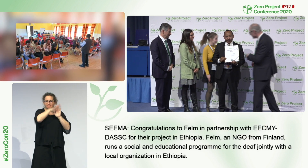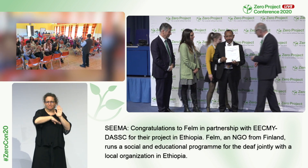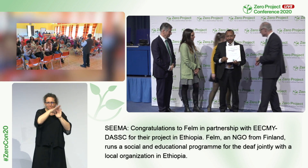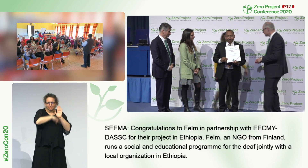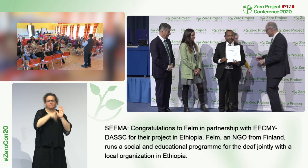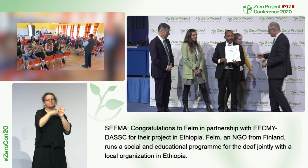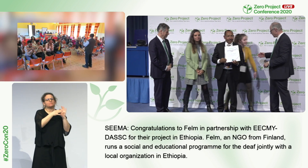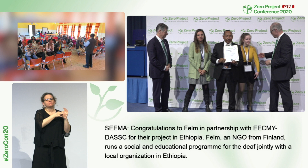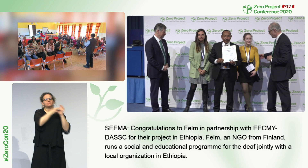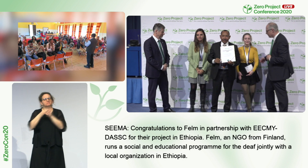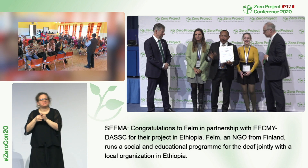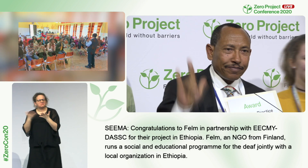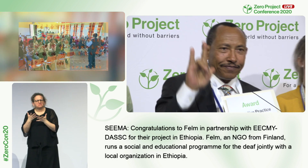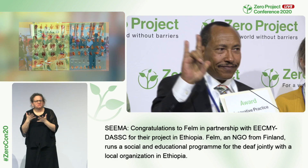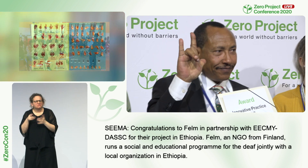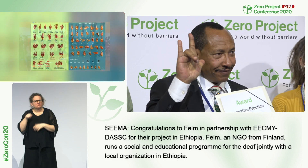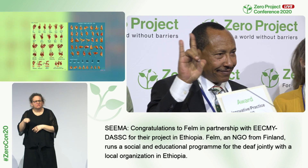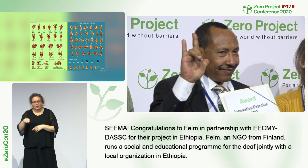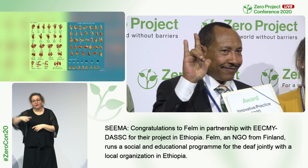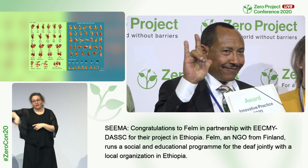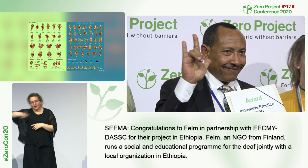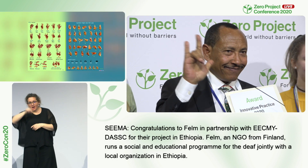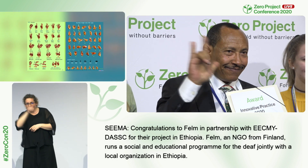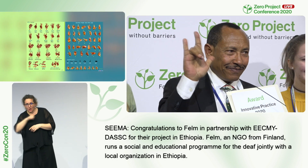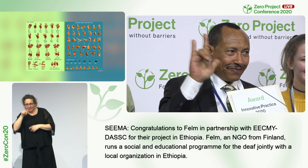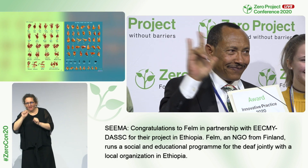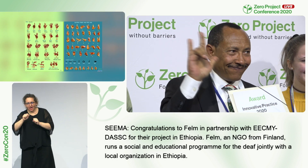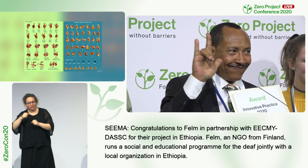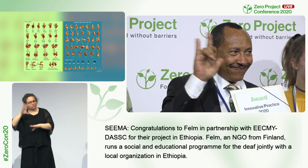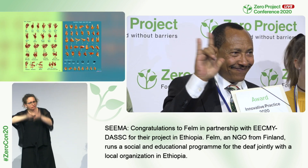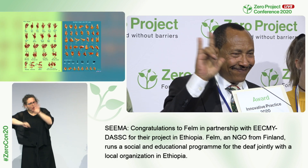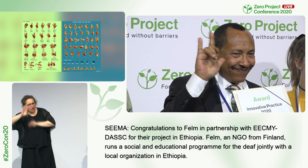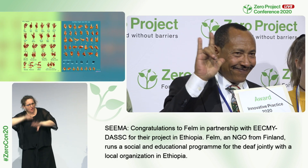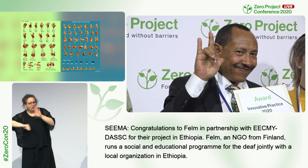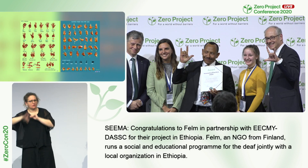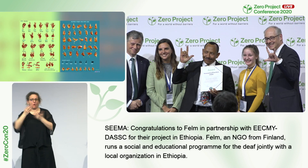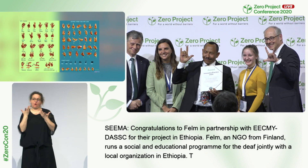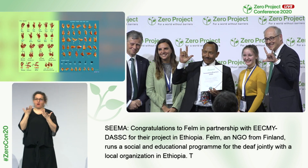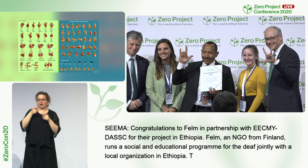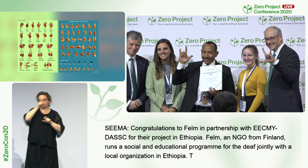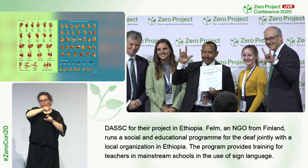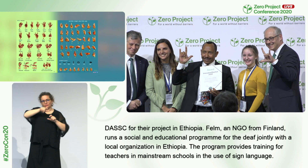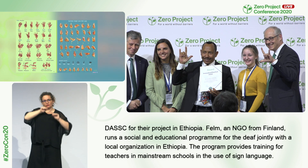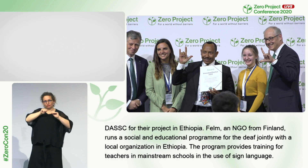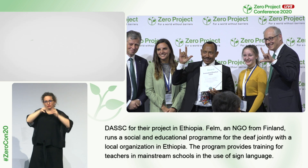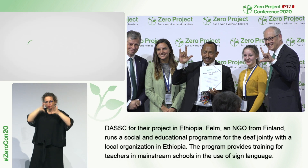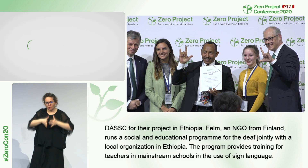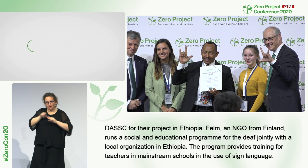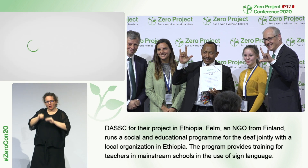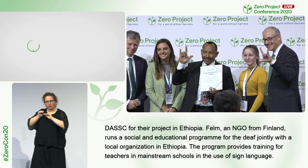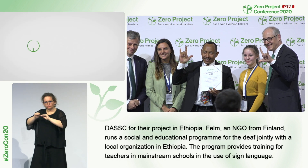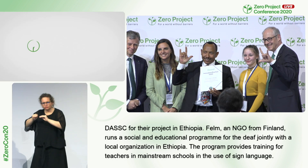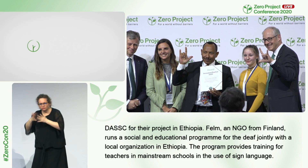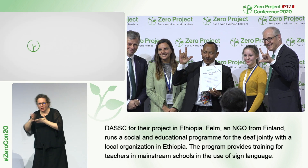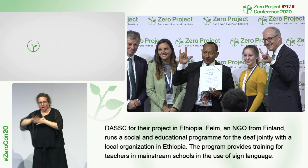in Ethiopia. The program provides training for teachers in mainstream schools in the use of sign language and enables